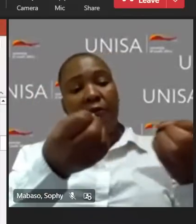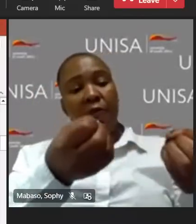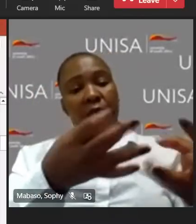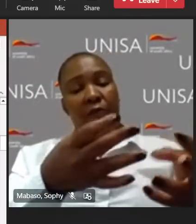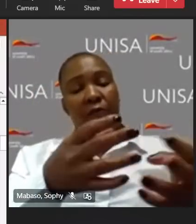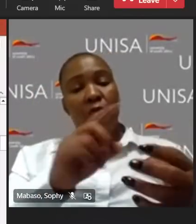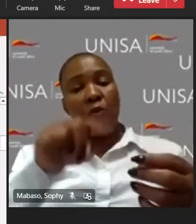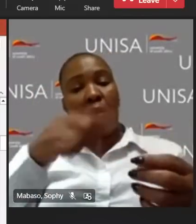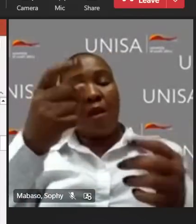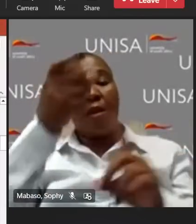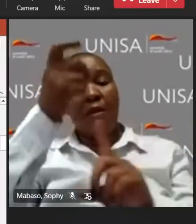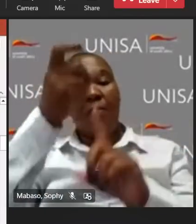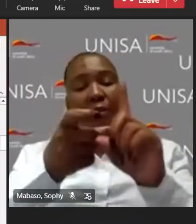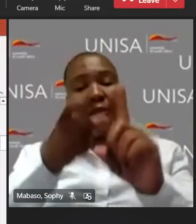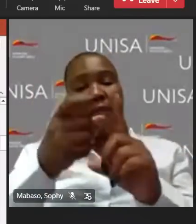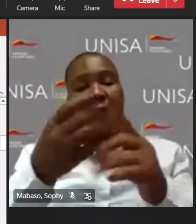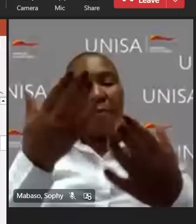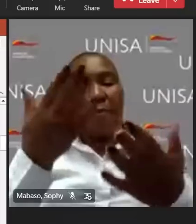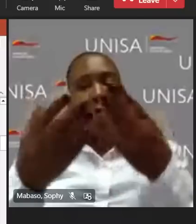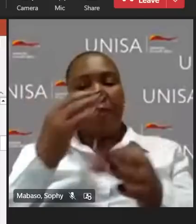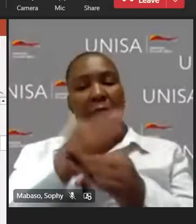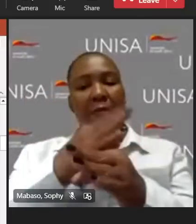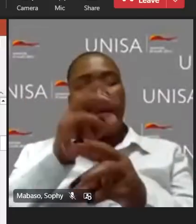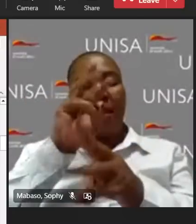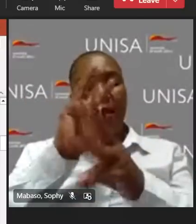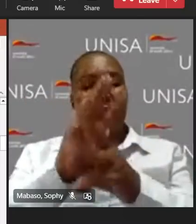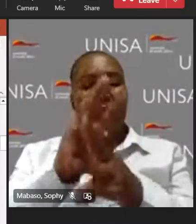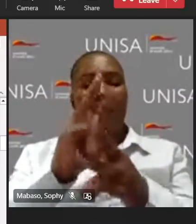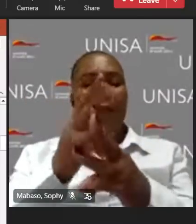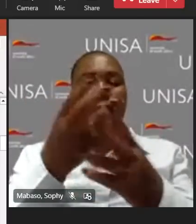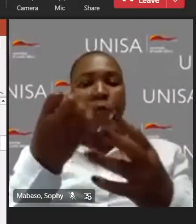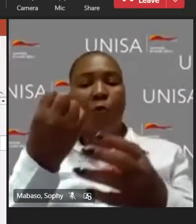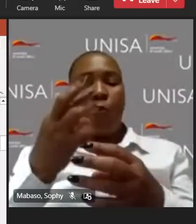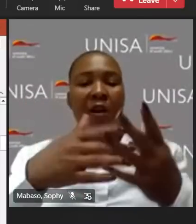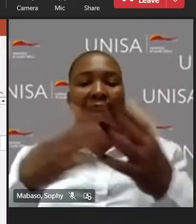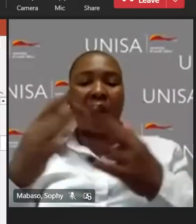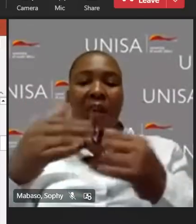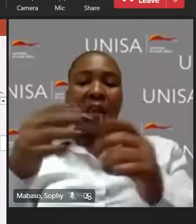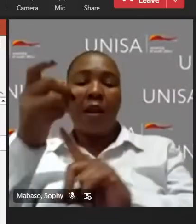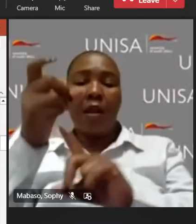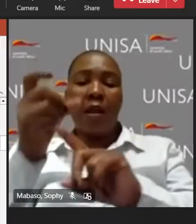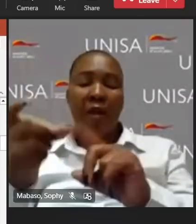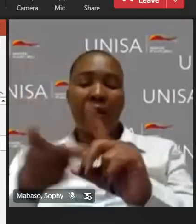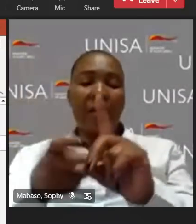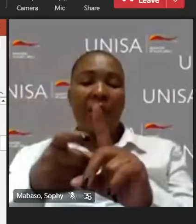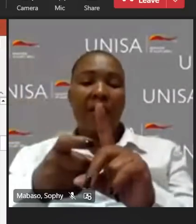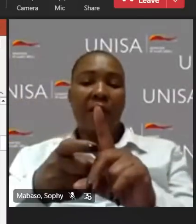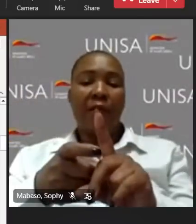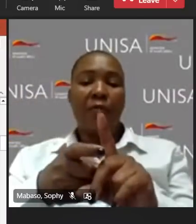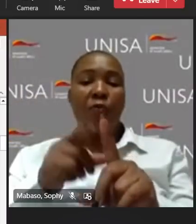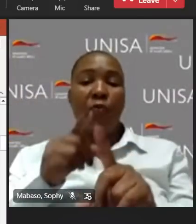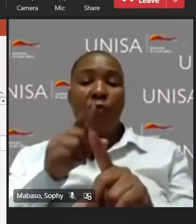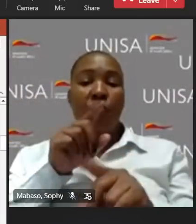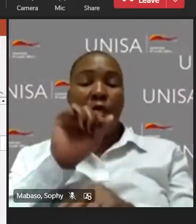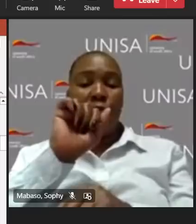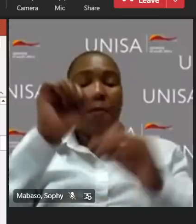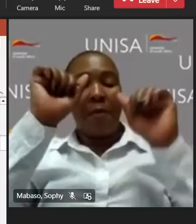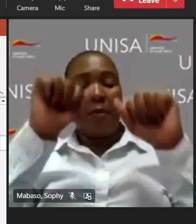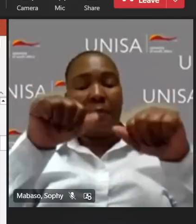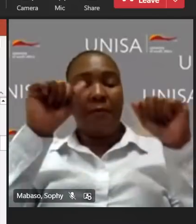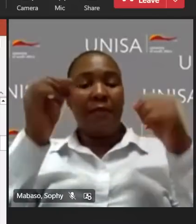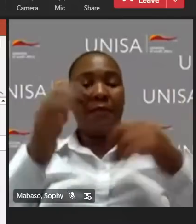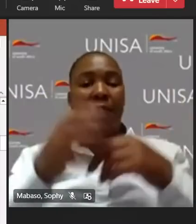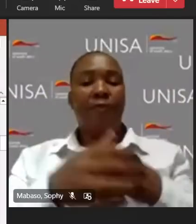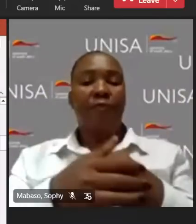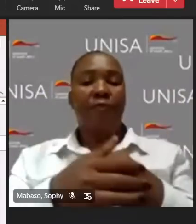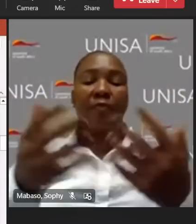to the parents or the spouse or the child, whoever you might have sent to the university. But